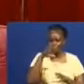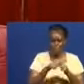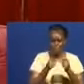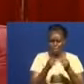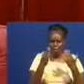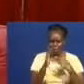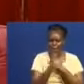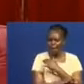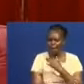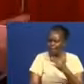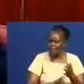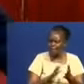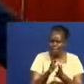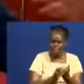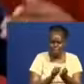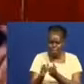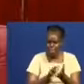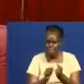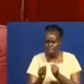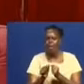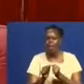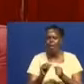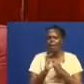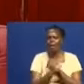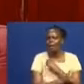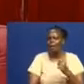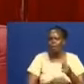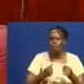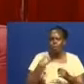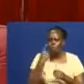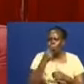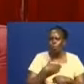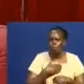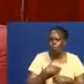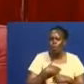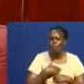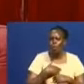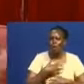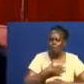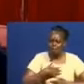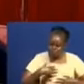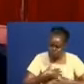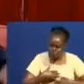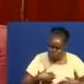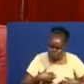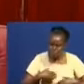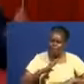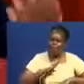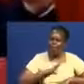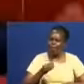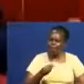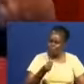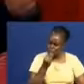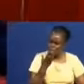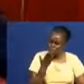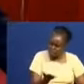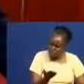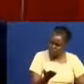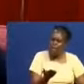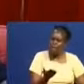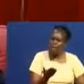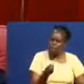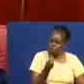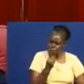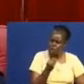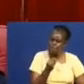this country. Who wants to be a refugee? And there is enough for you people to eat, so long as you eat with